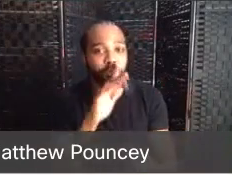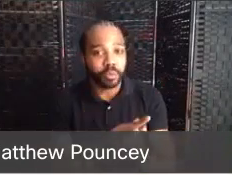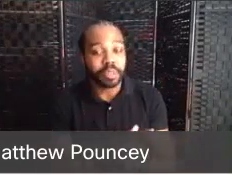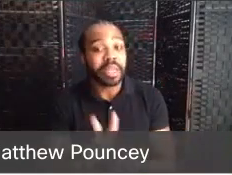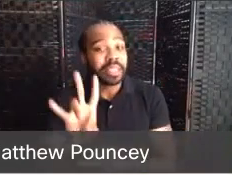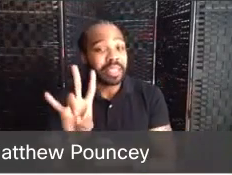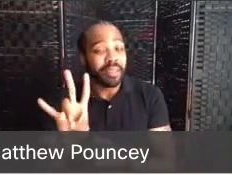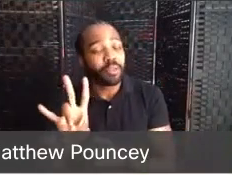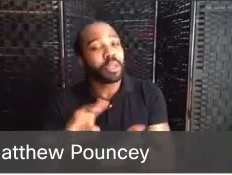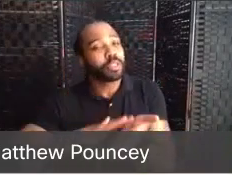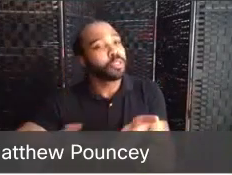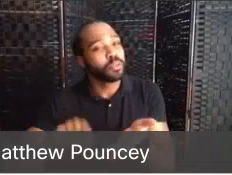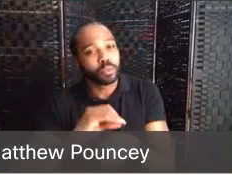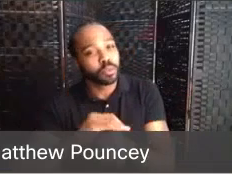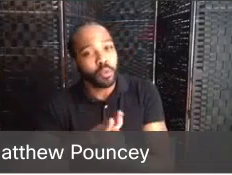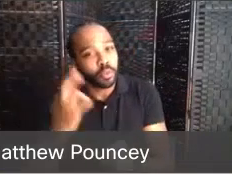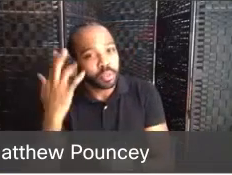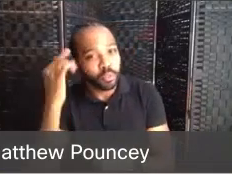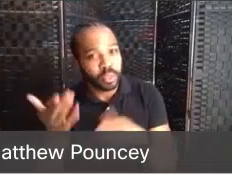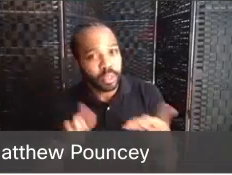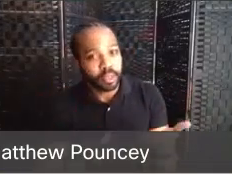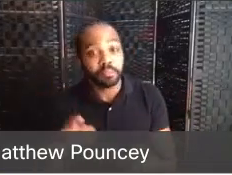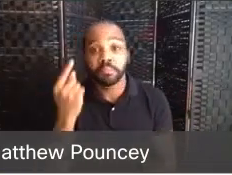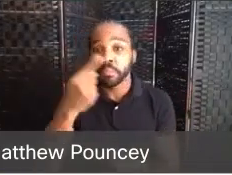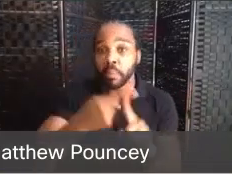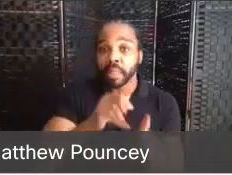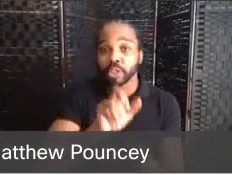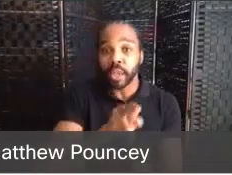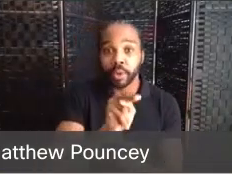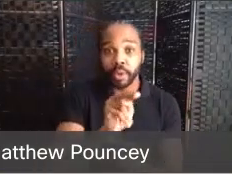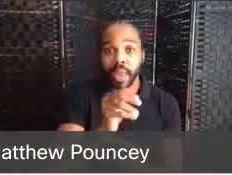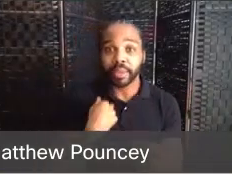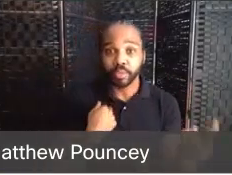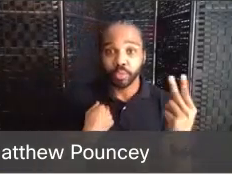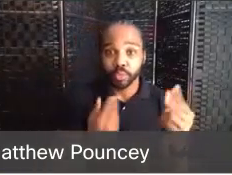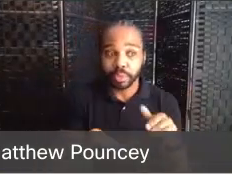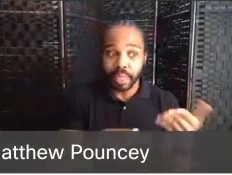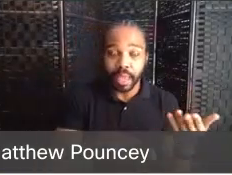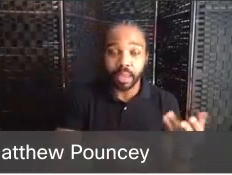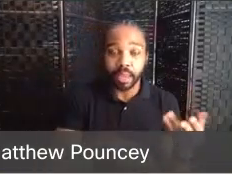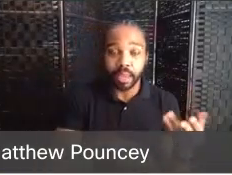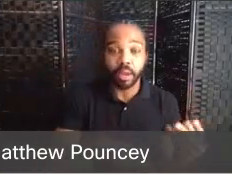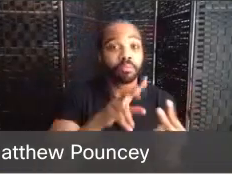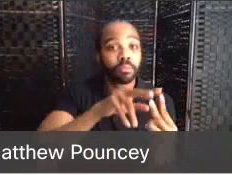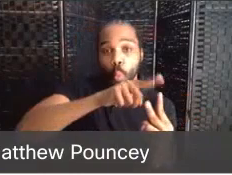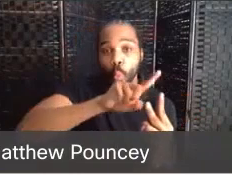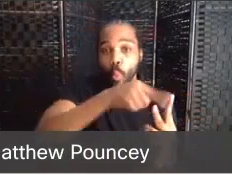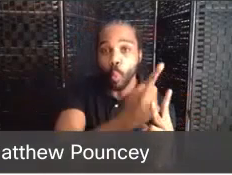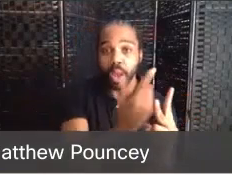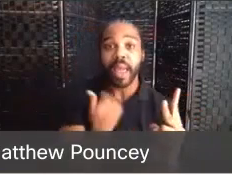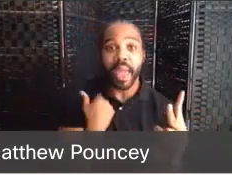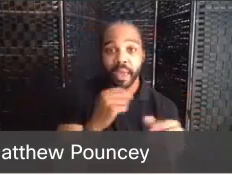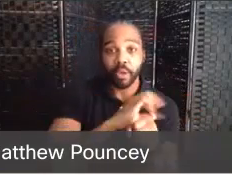cause of death. Of the 2 who died in January, one of them had COVID all the way back in April, the other